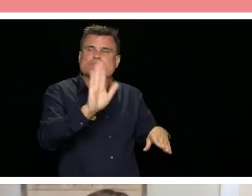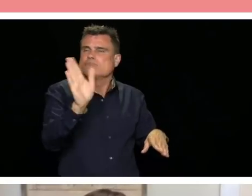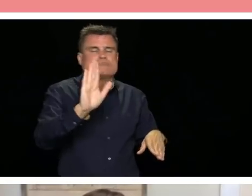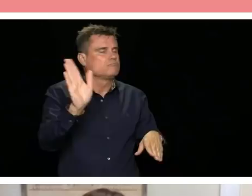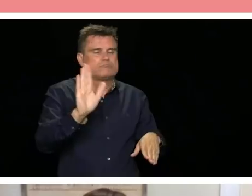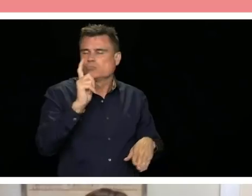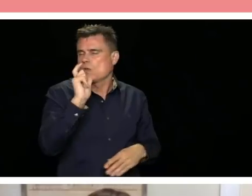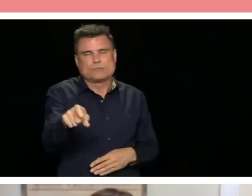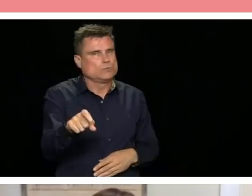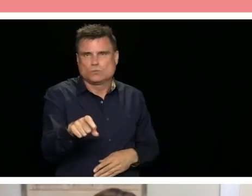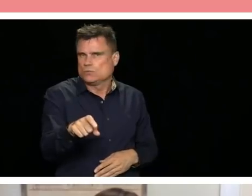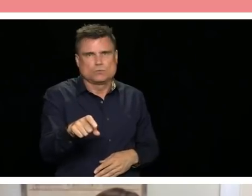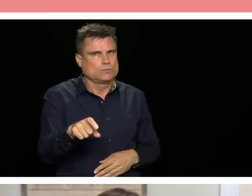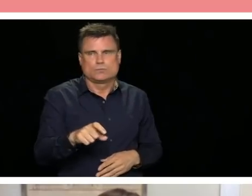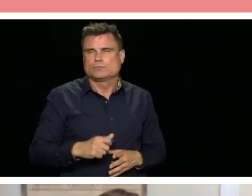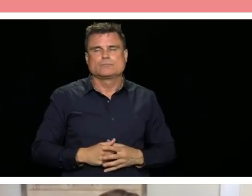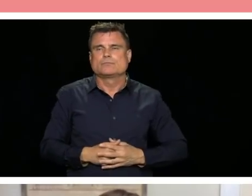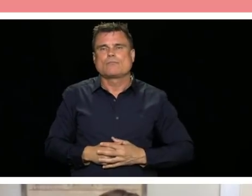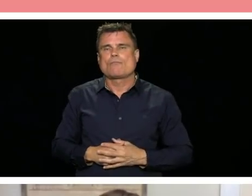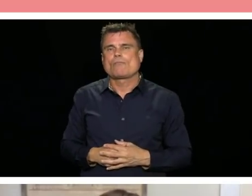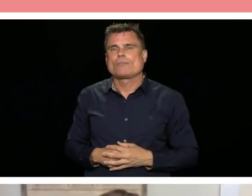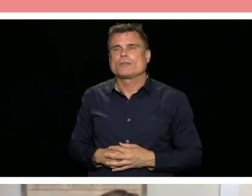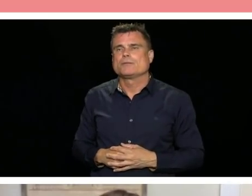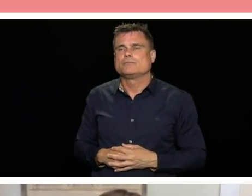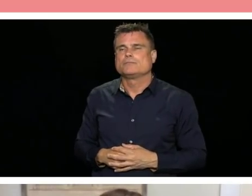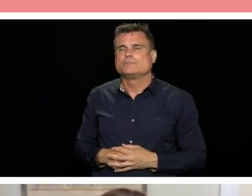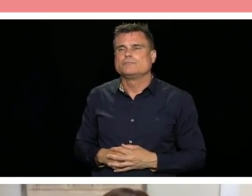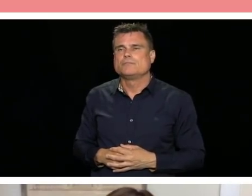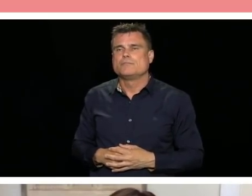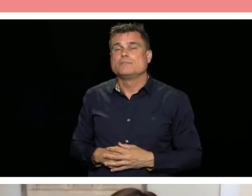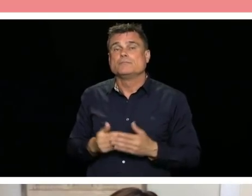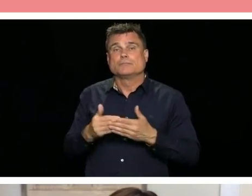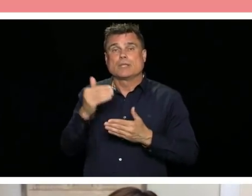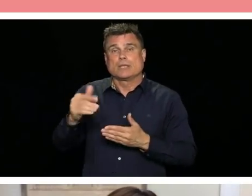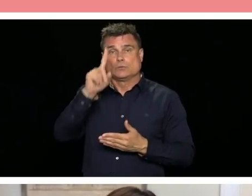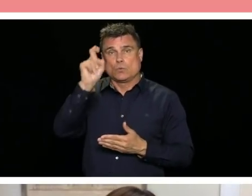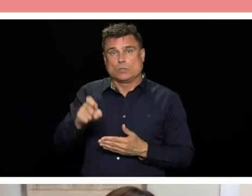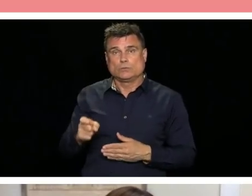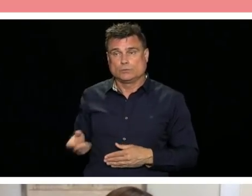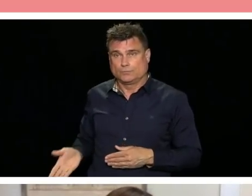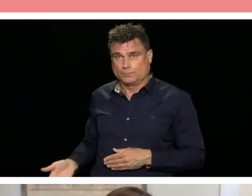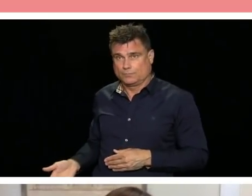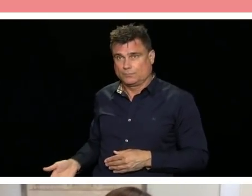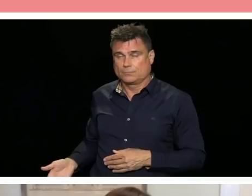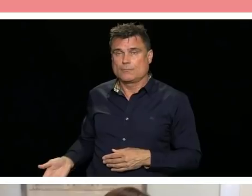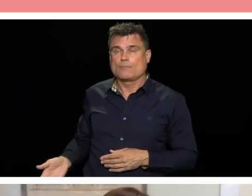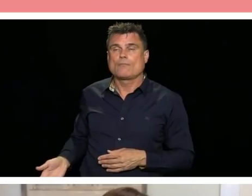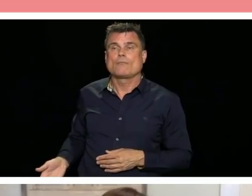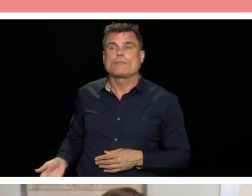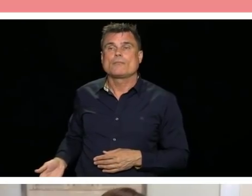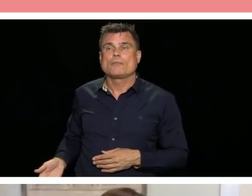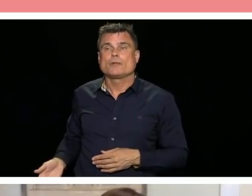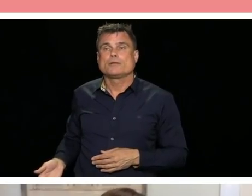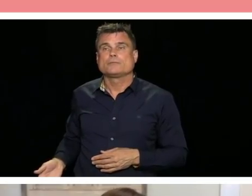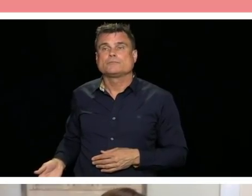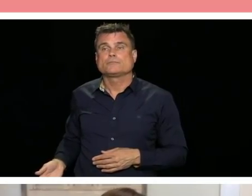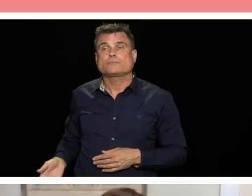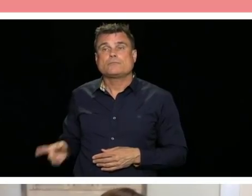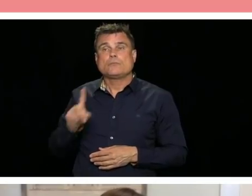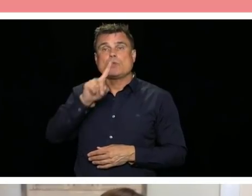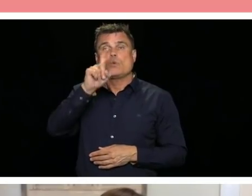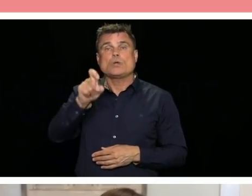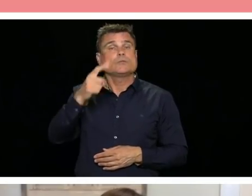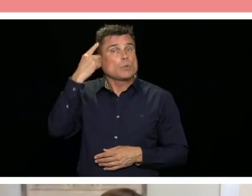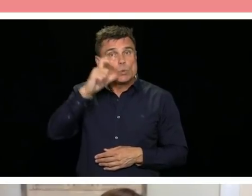the next question I have is from Jacqueline, and it's for Dr. Corneil. Other than the childcare requirements set